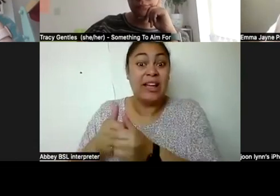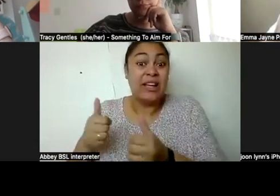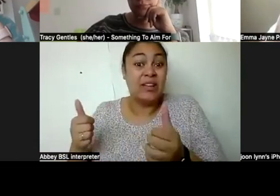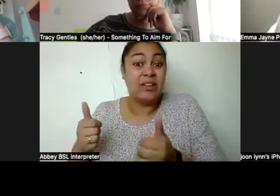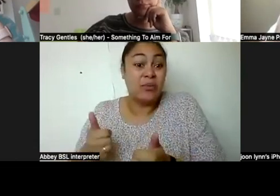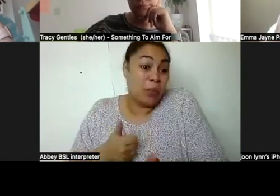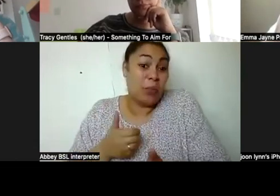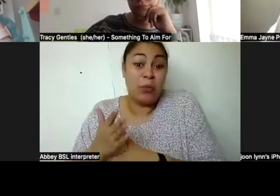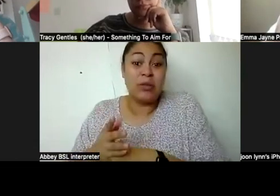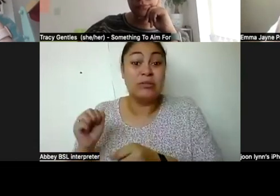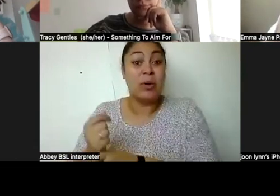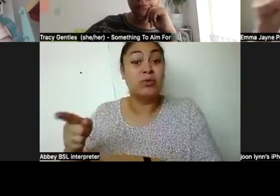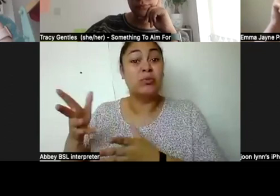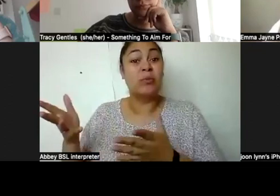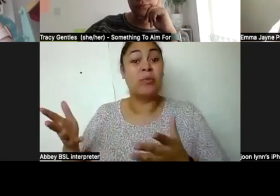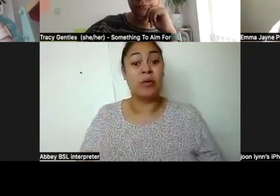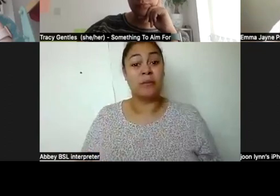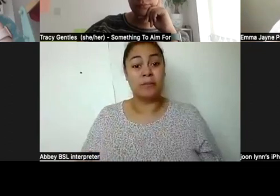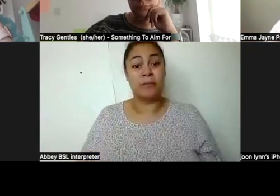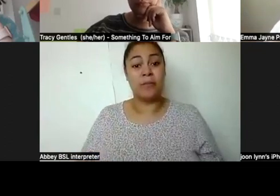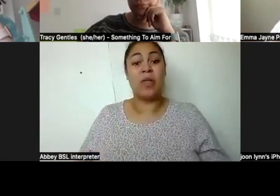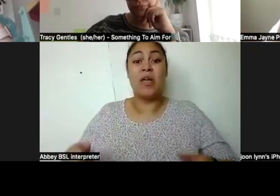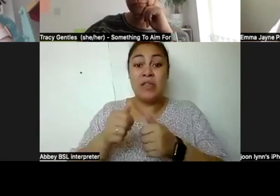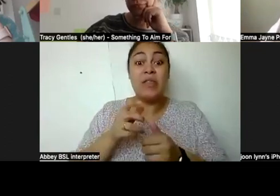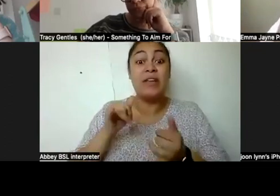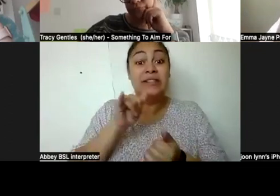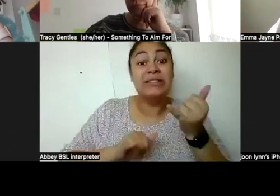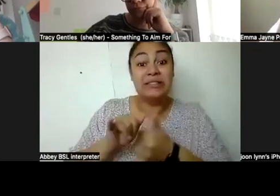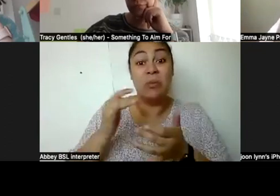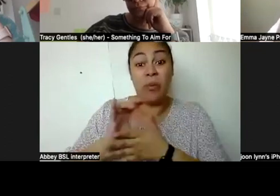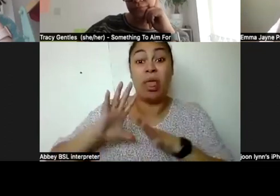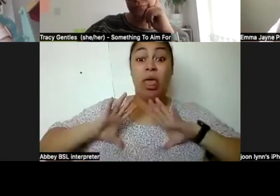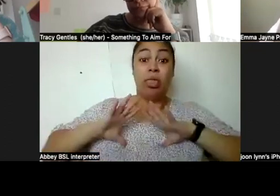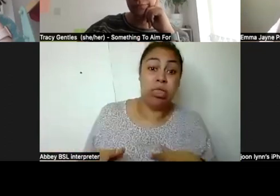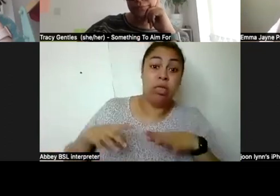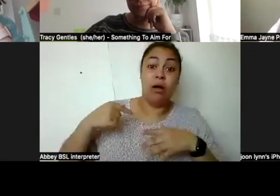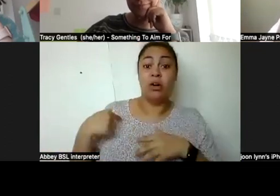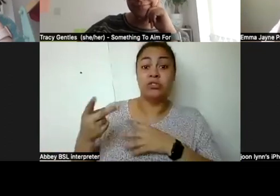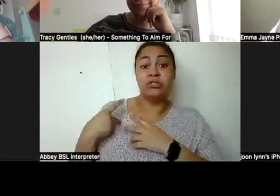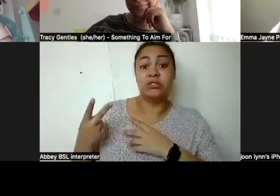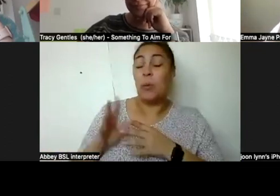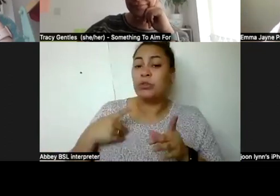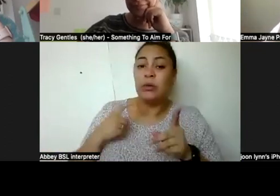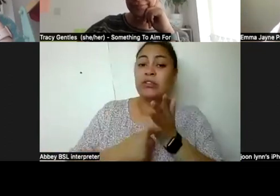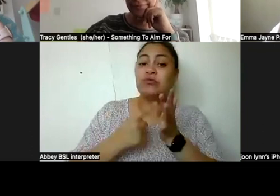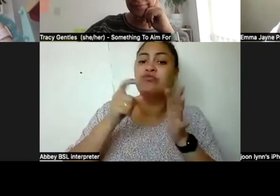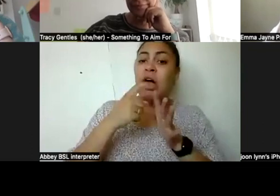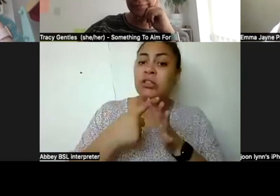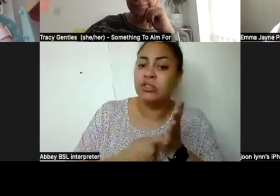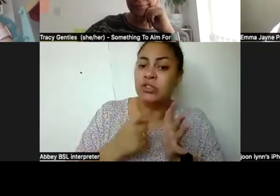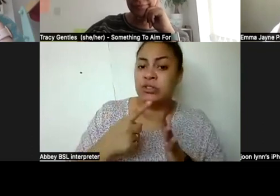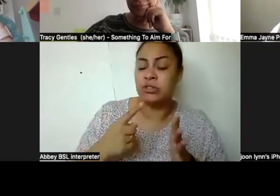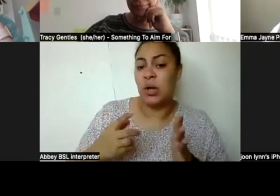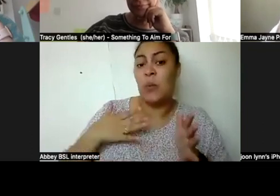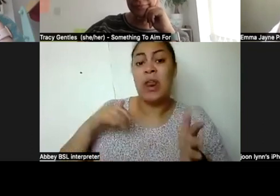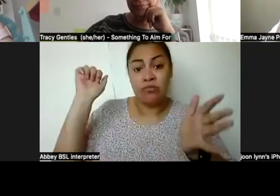cannot fight for better conditions. So the system will exhaust us. We don't need riders to challenge this. We need rights, and we